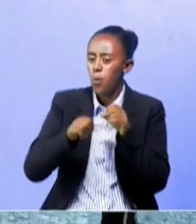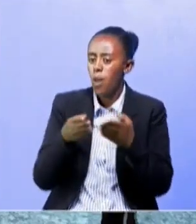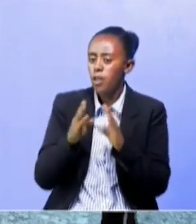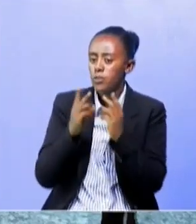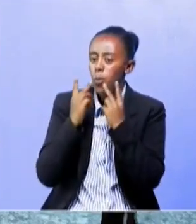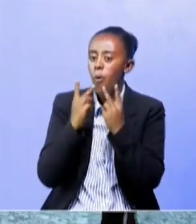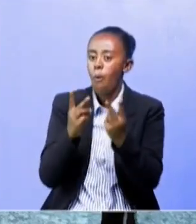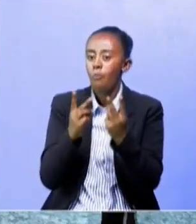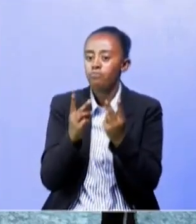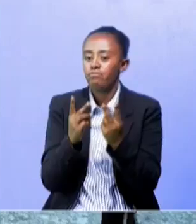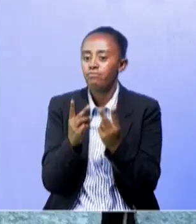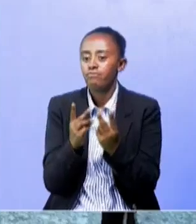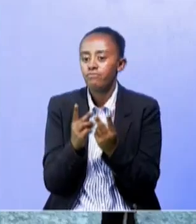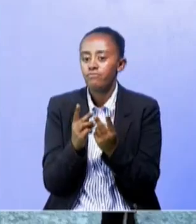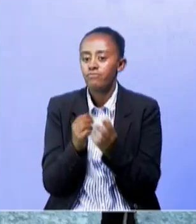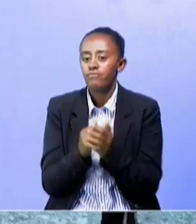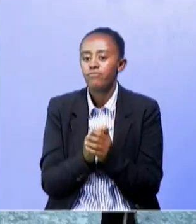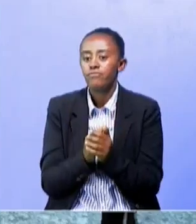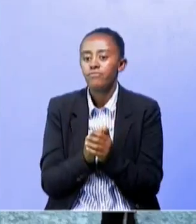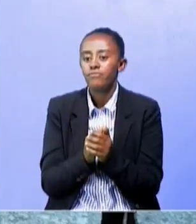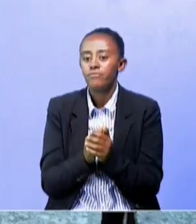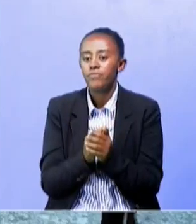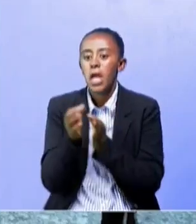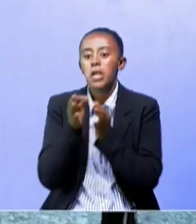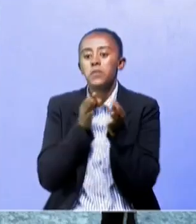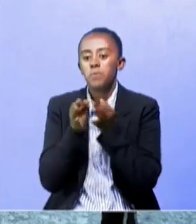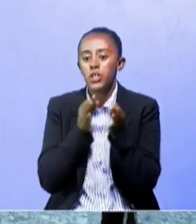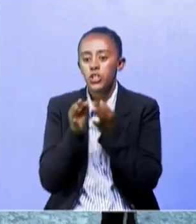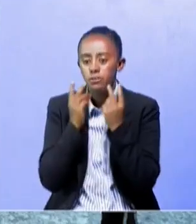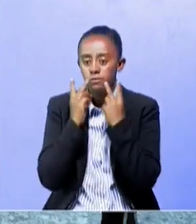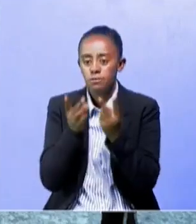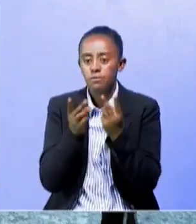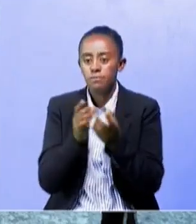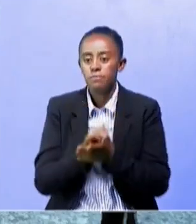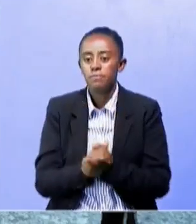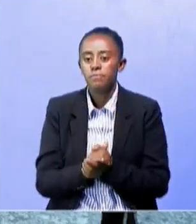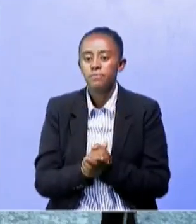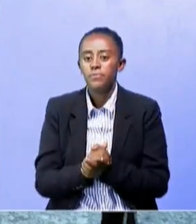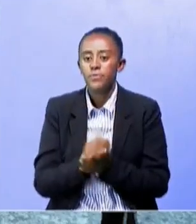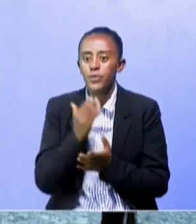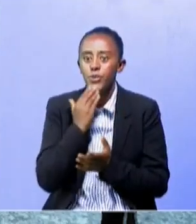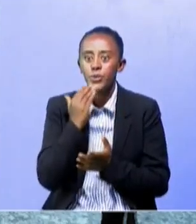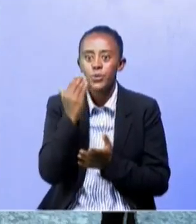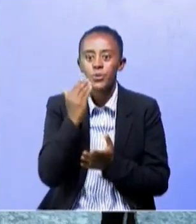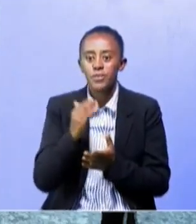and make you with some of the expressions. Good.